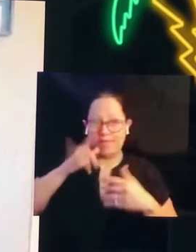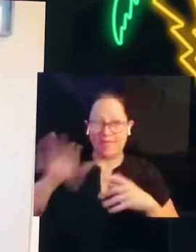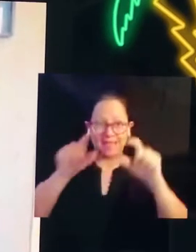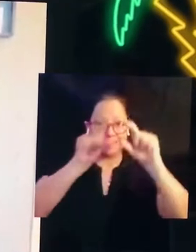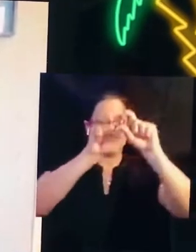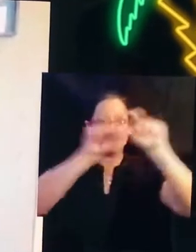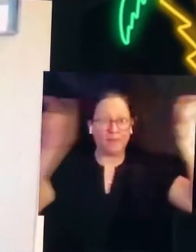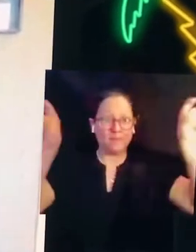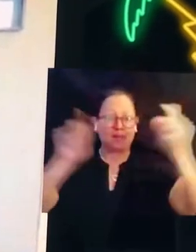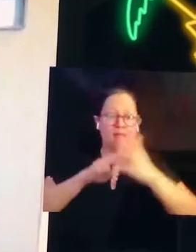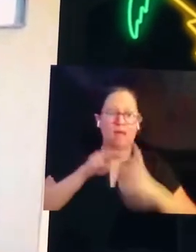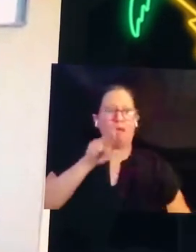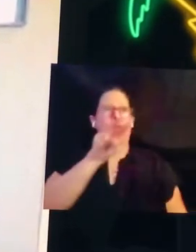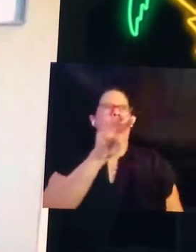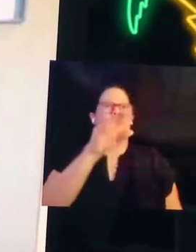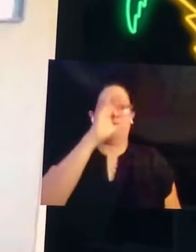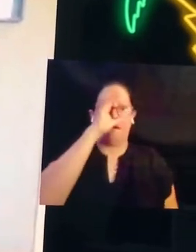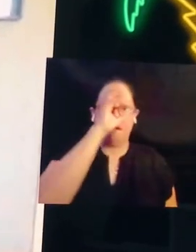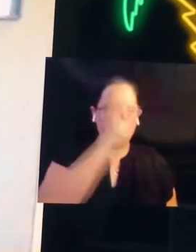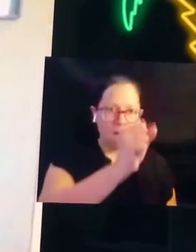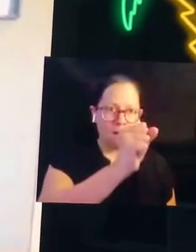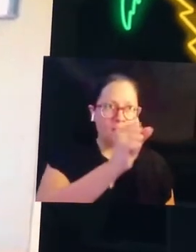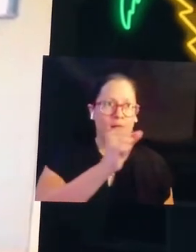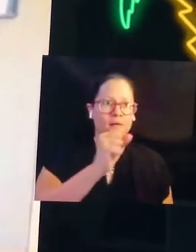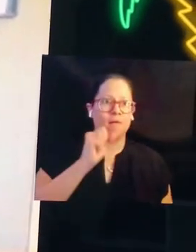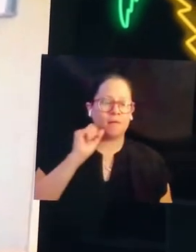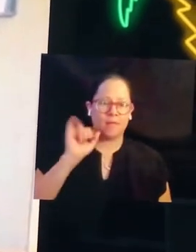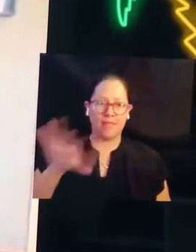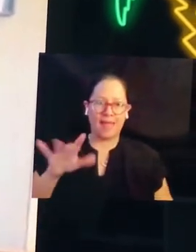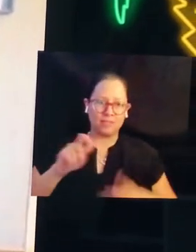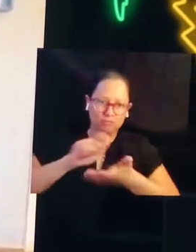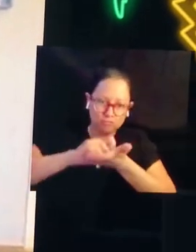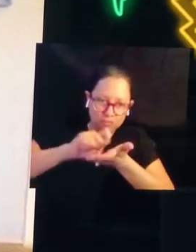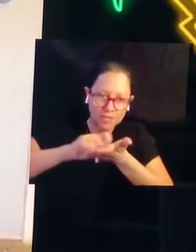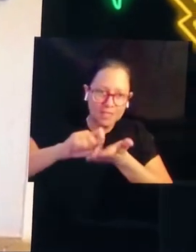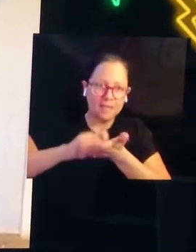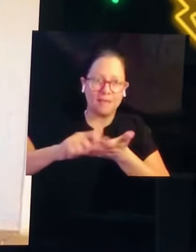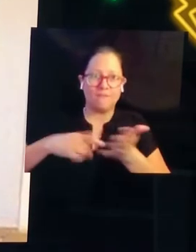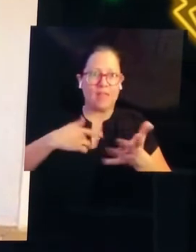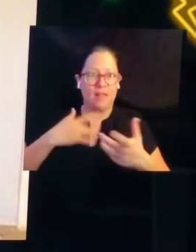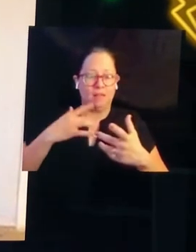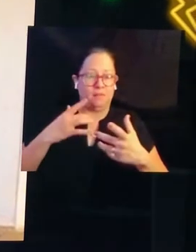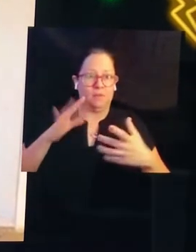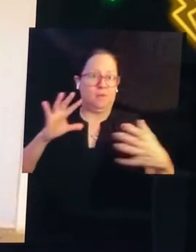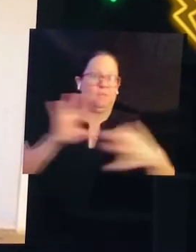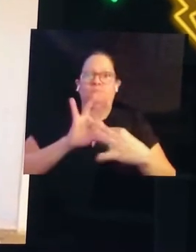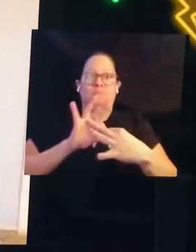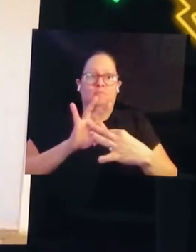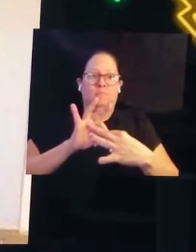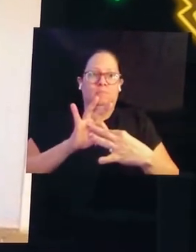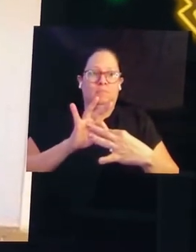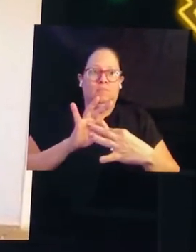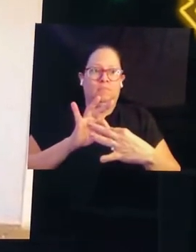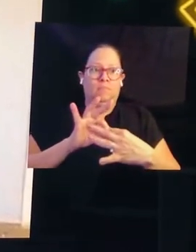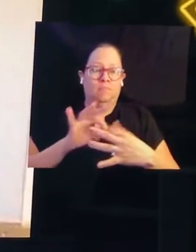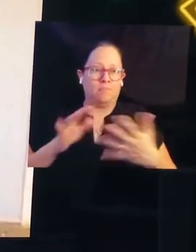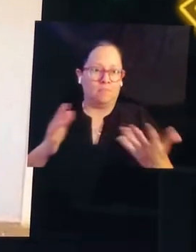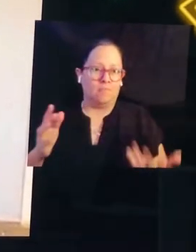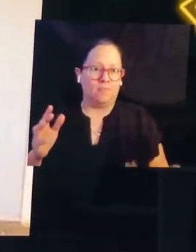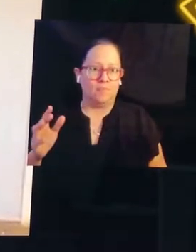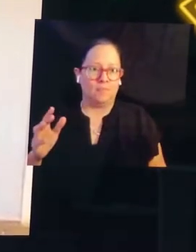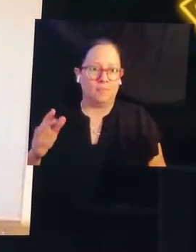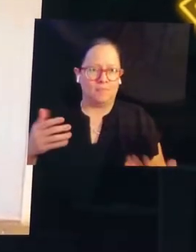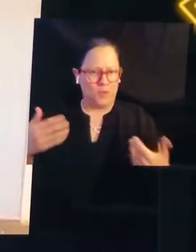you craft that in such a way that's enticing and grabs attention, right, is really, really important. That's such a good